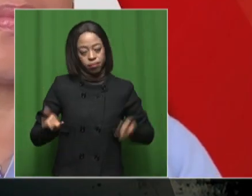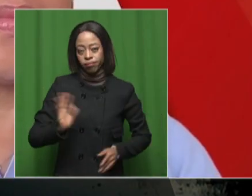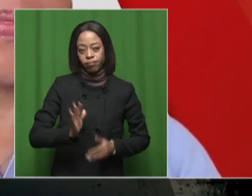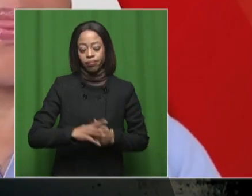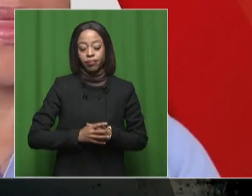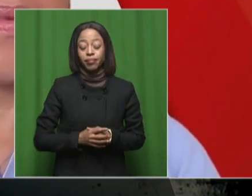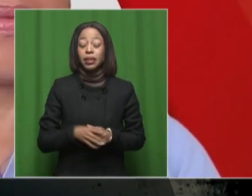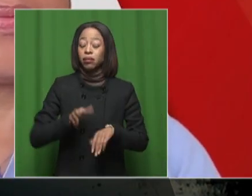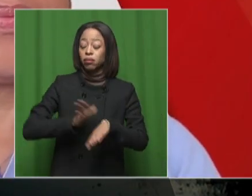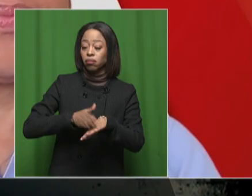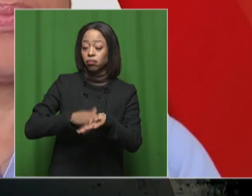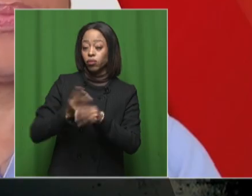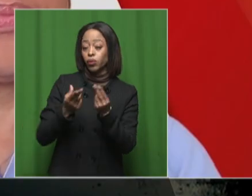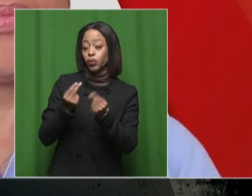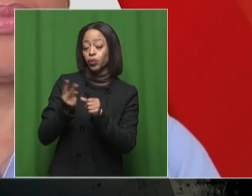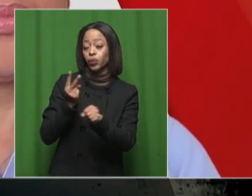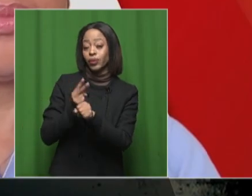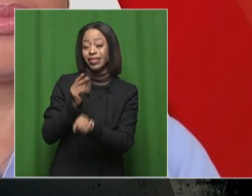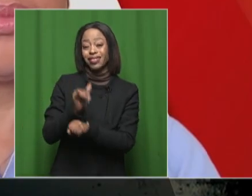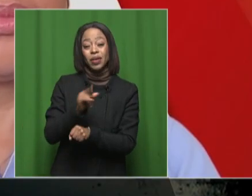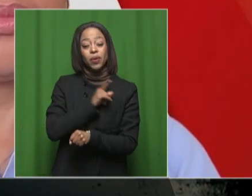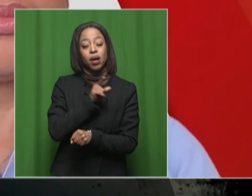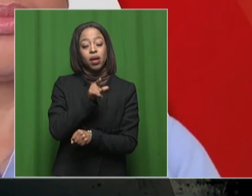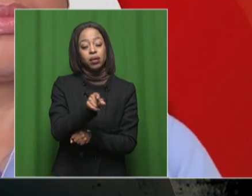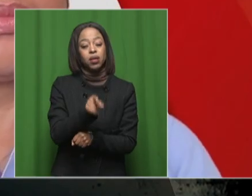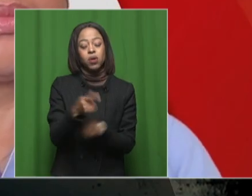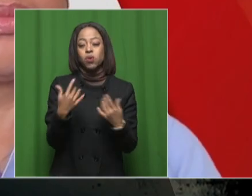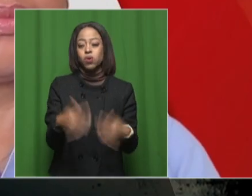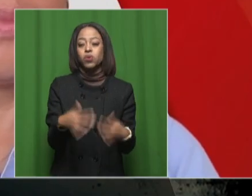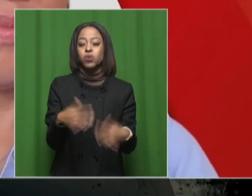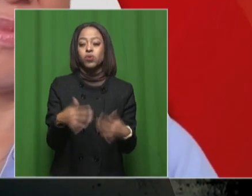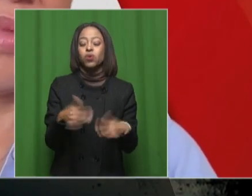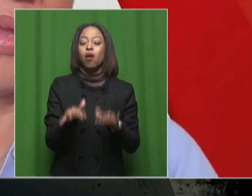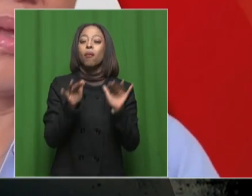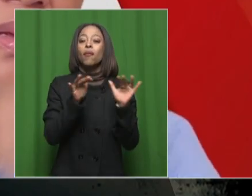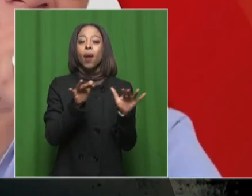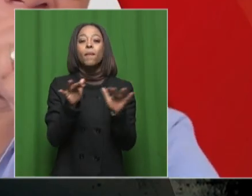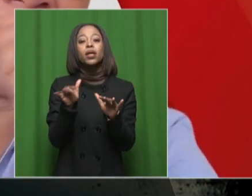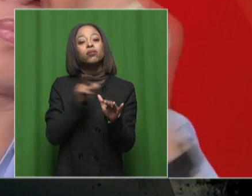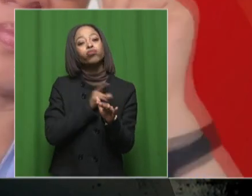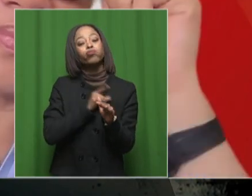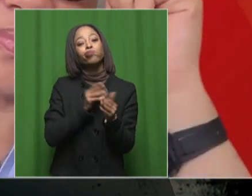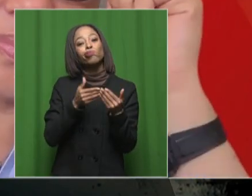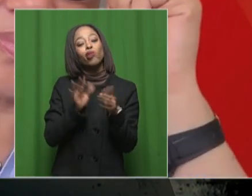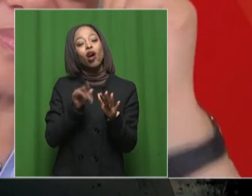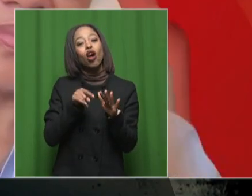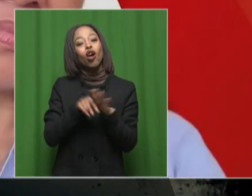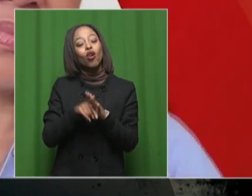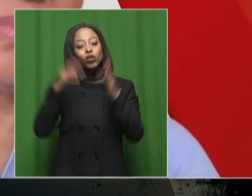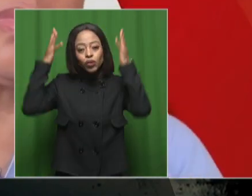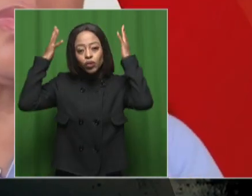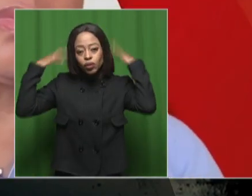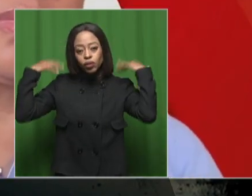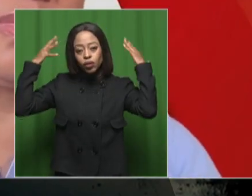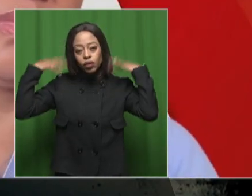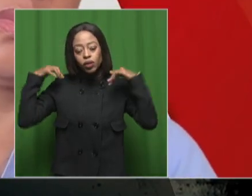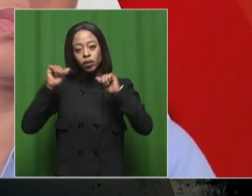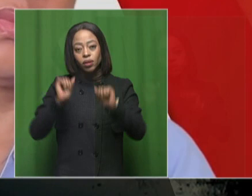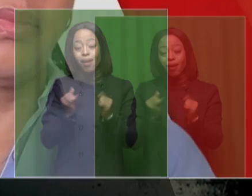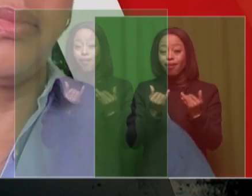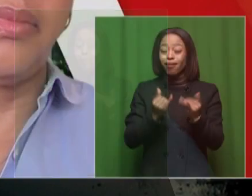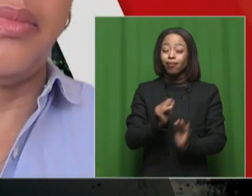Dlova, because this is, of course, very debilitating for people when they start losing their hair. So the question is